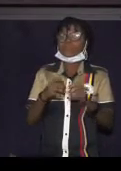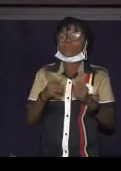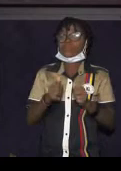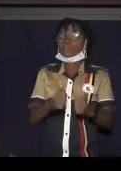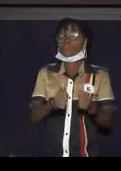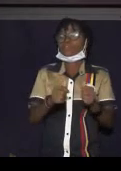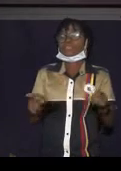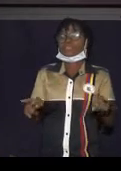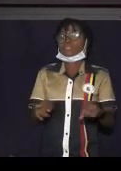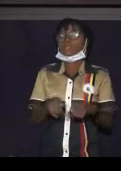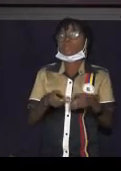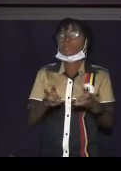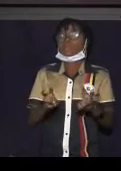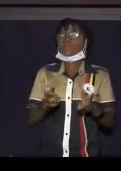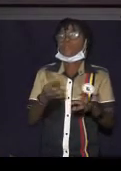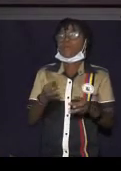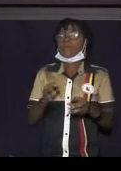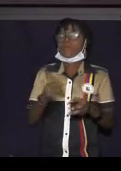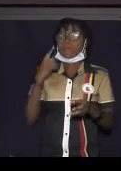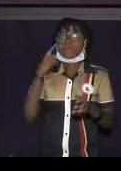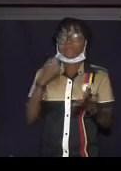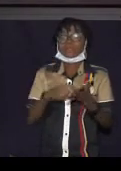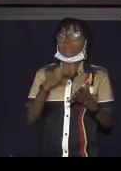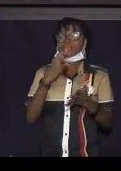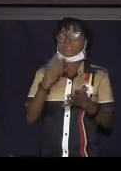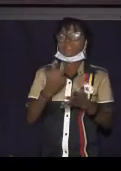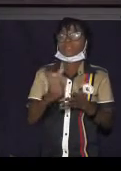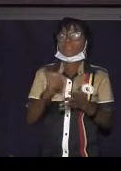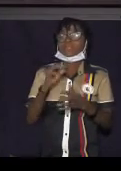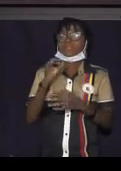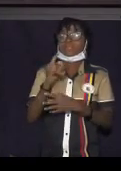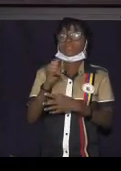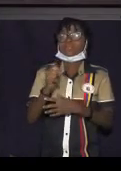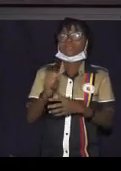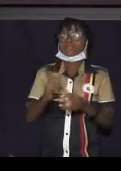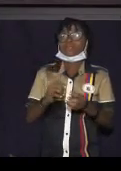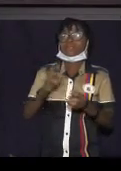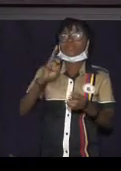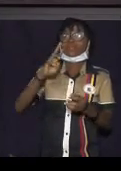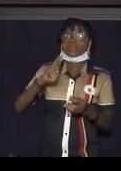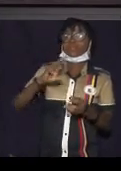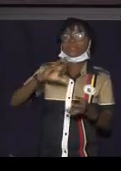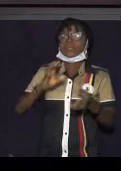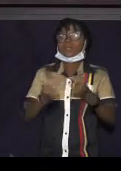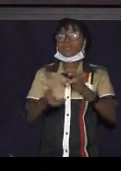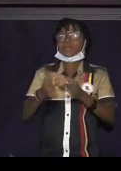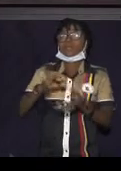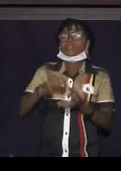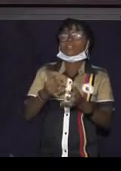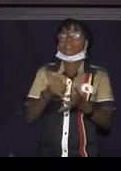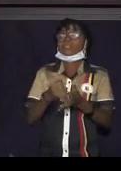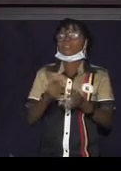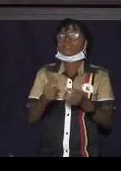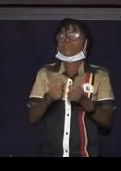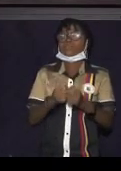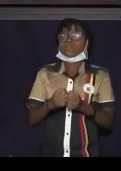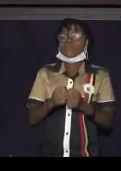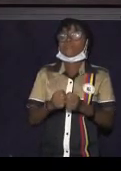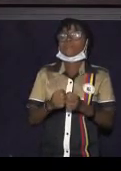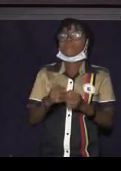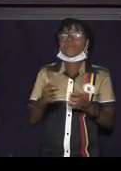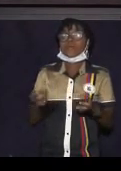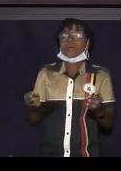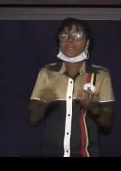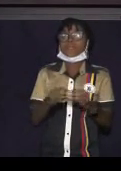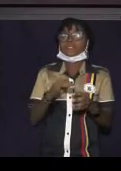same pattern of identifying the terms, rearranging the terms to bring like terms together, merging the